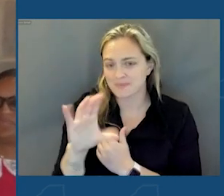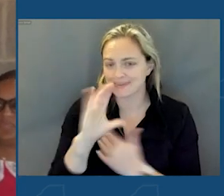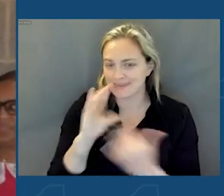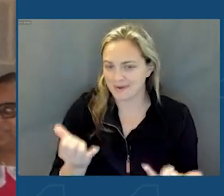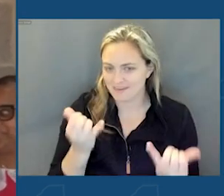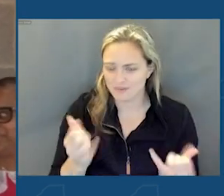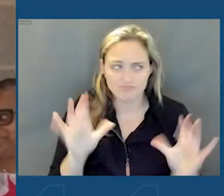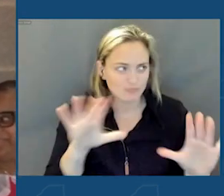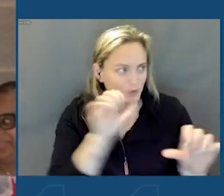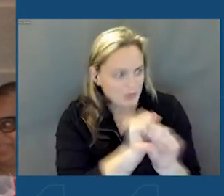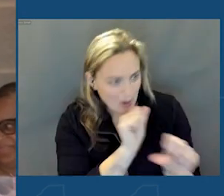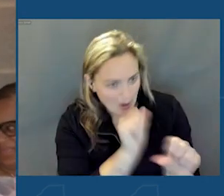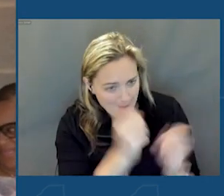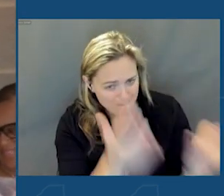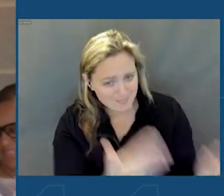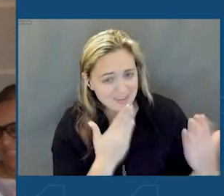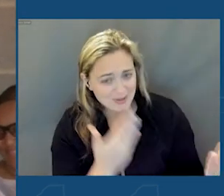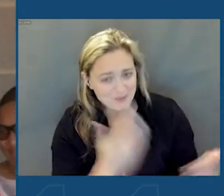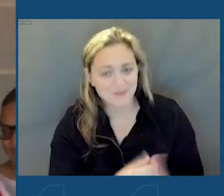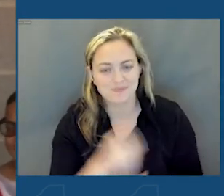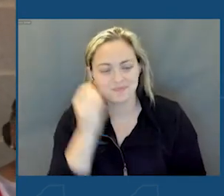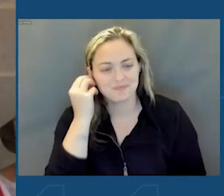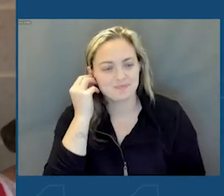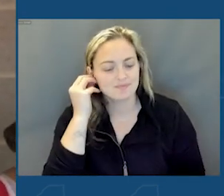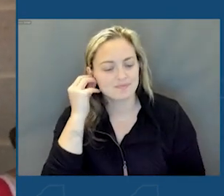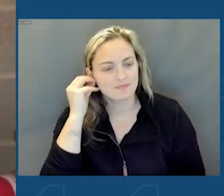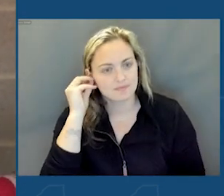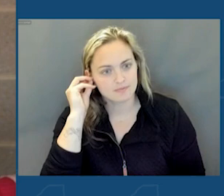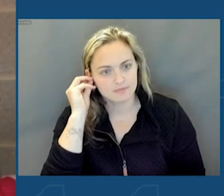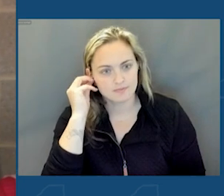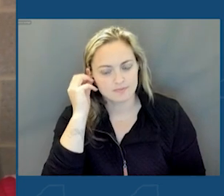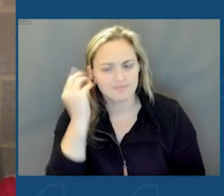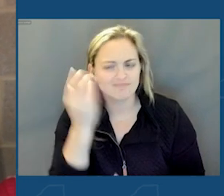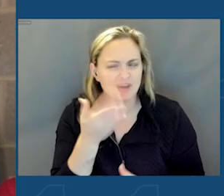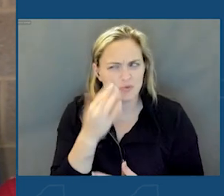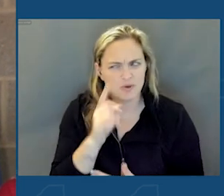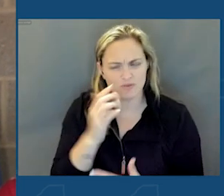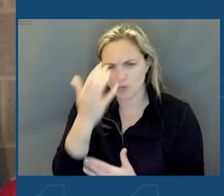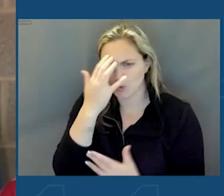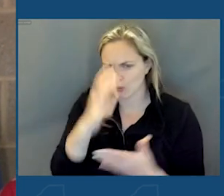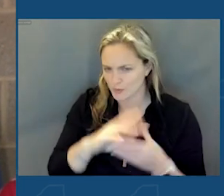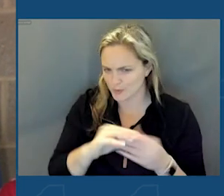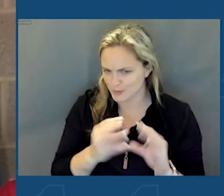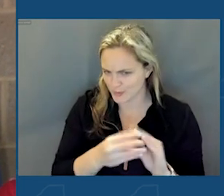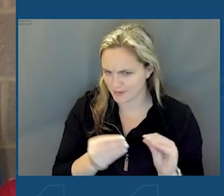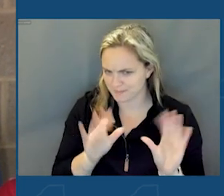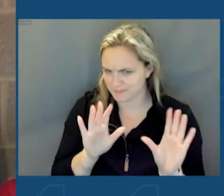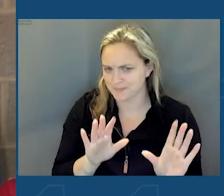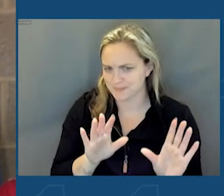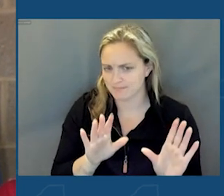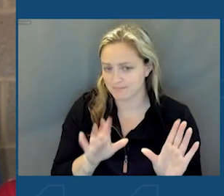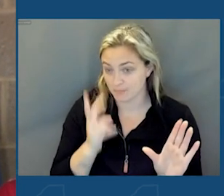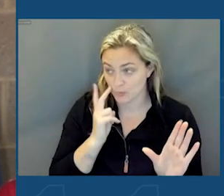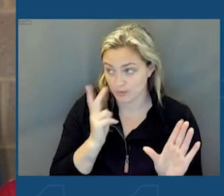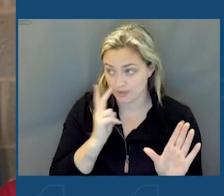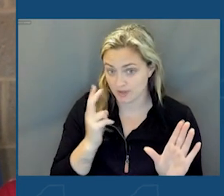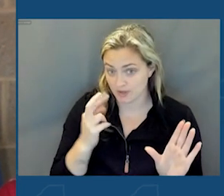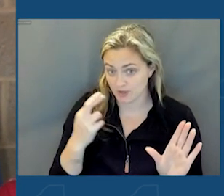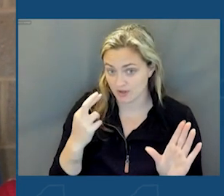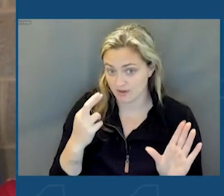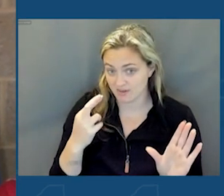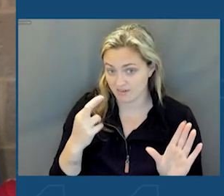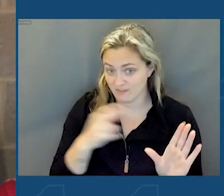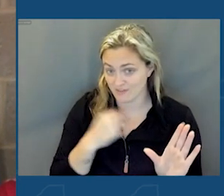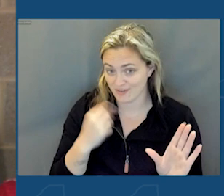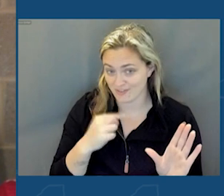great job. Thank you, Joel. Also, I don't know if you know the story when you see Reverend Director